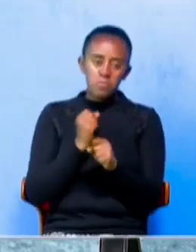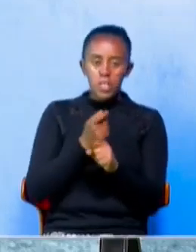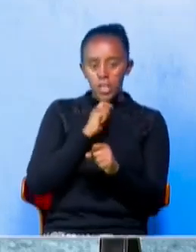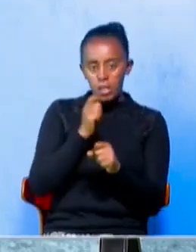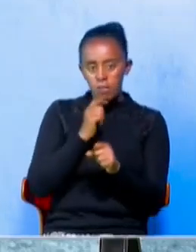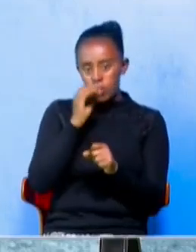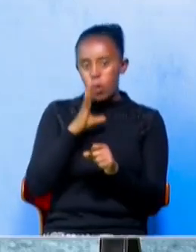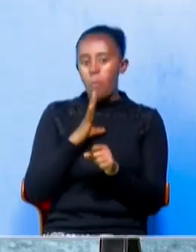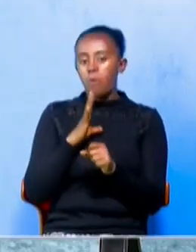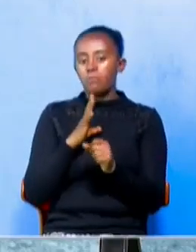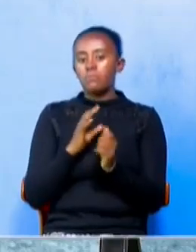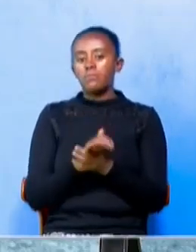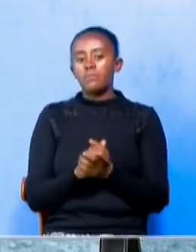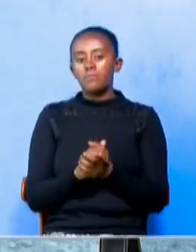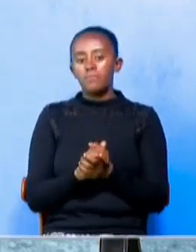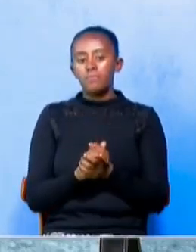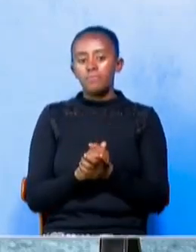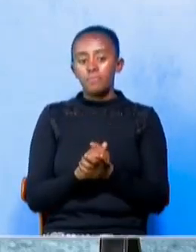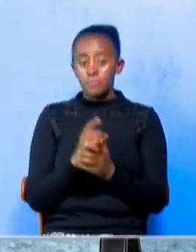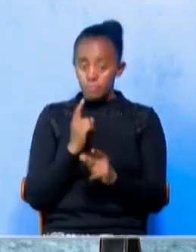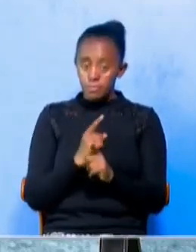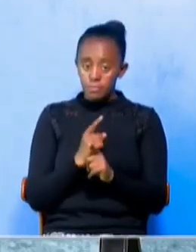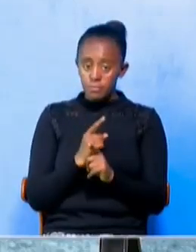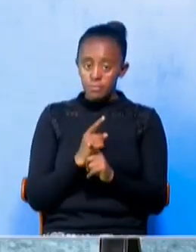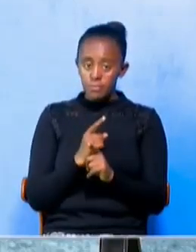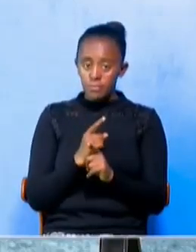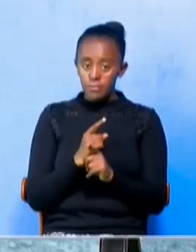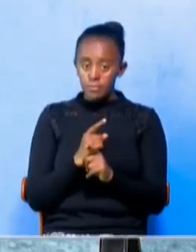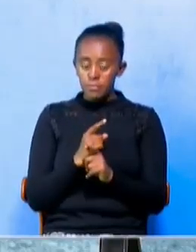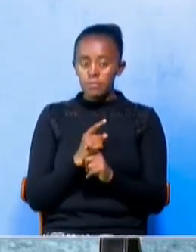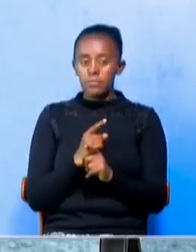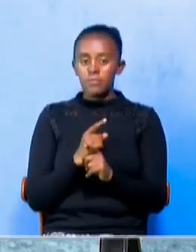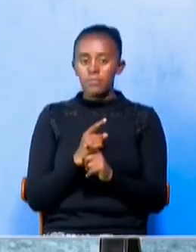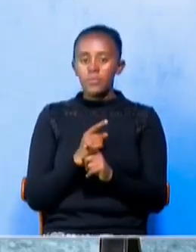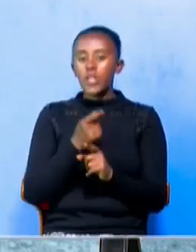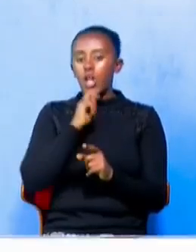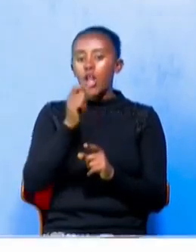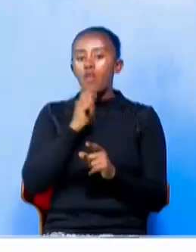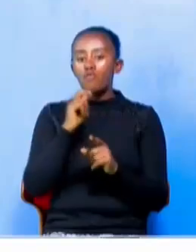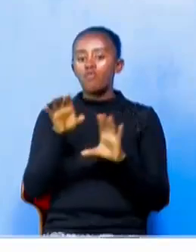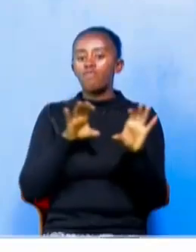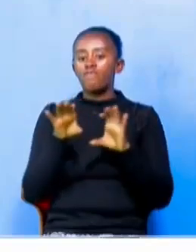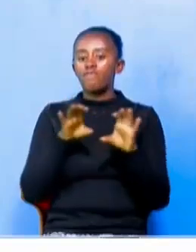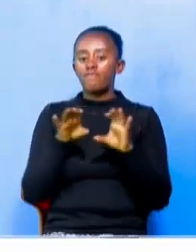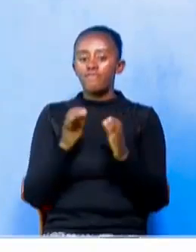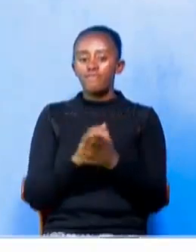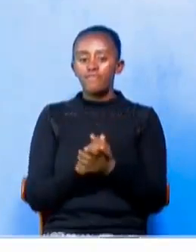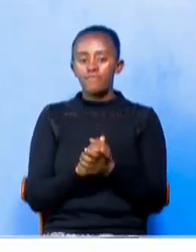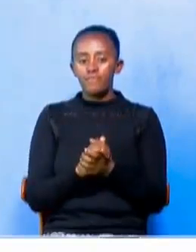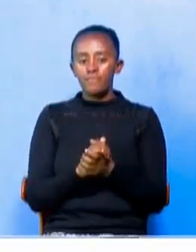with someone else. Right? Conducting interview.